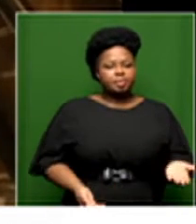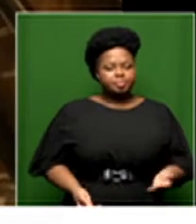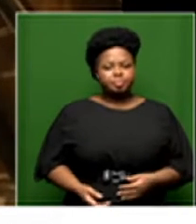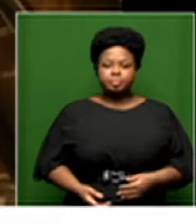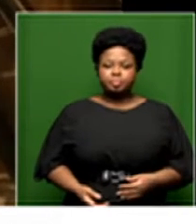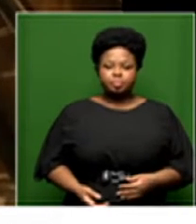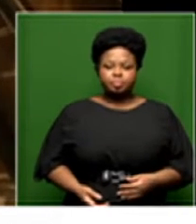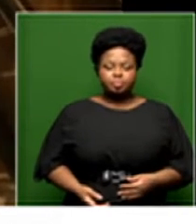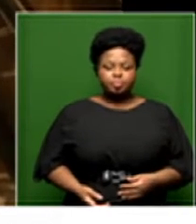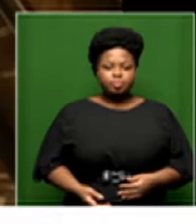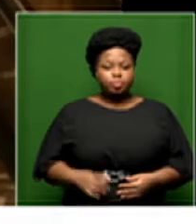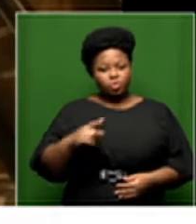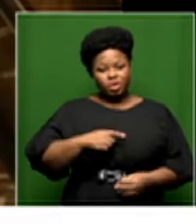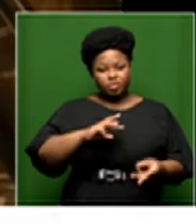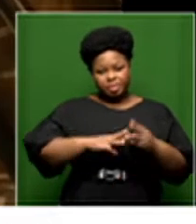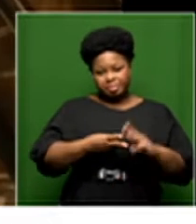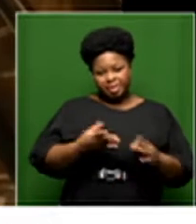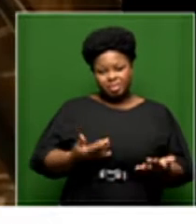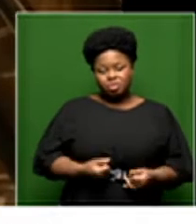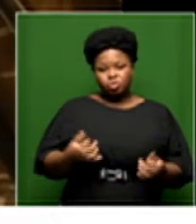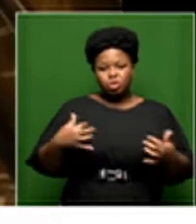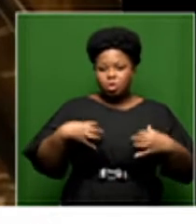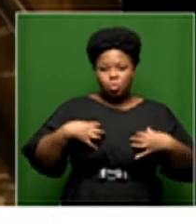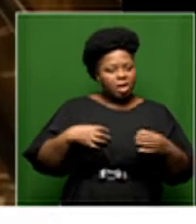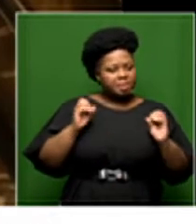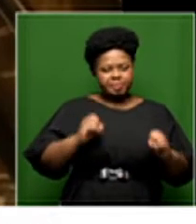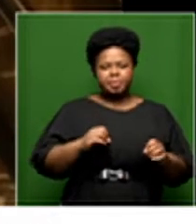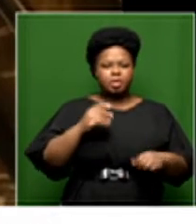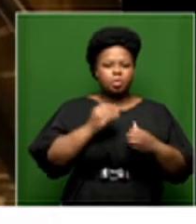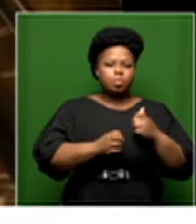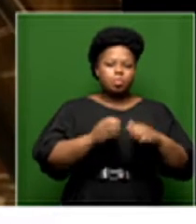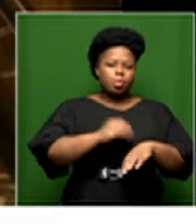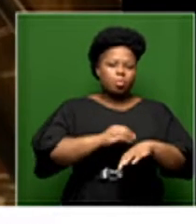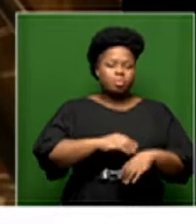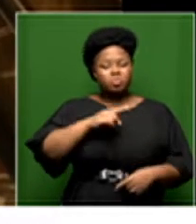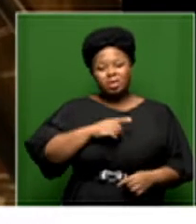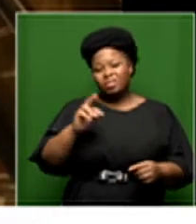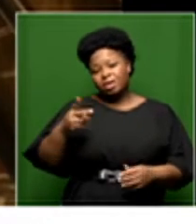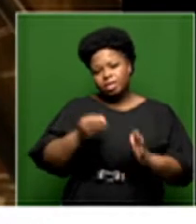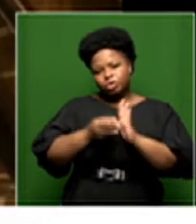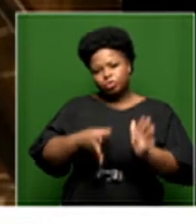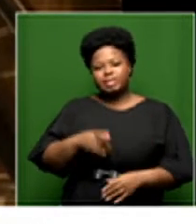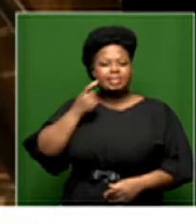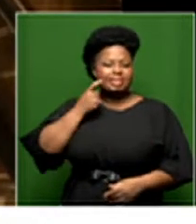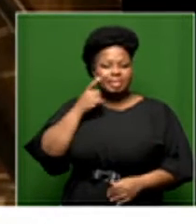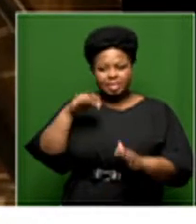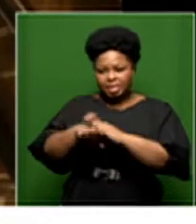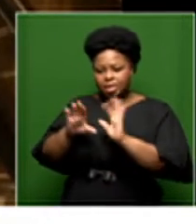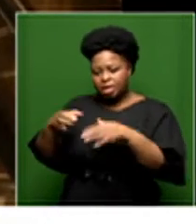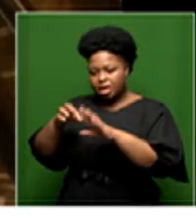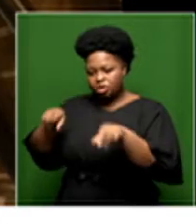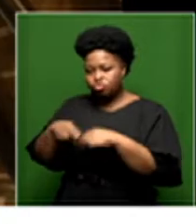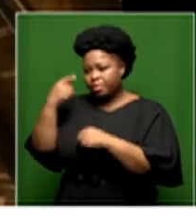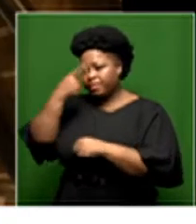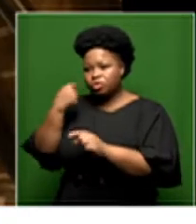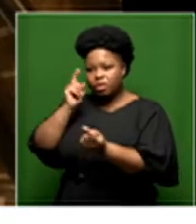where maths anxiety simply doesn't become a problem anymore. Yeah. Now for some students it is easier to learn in classroom, but some